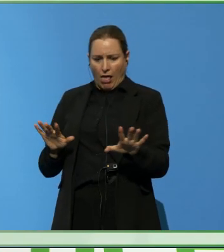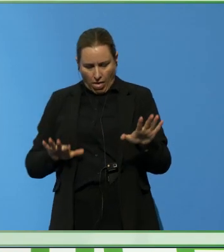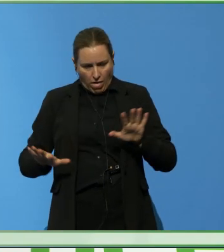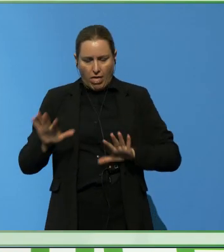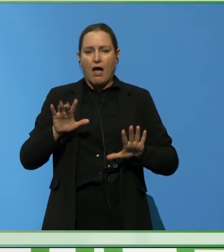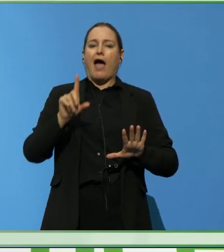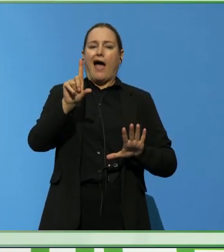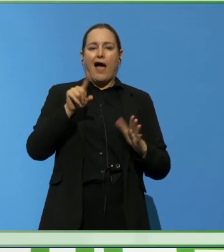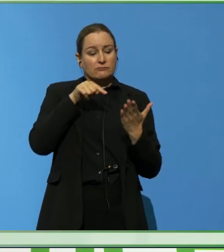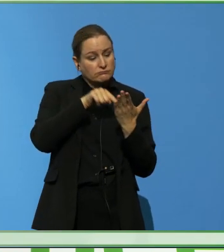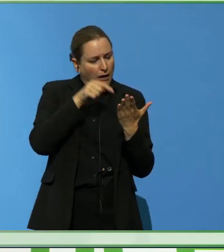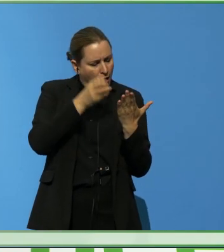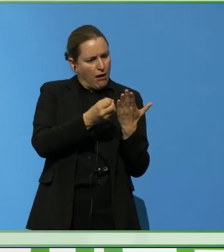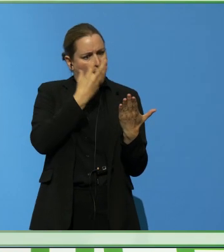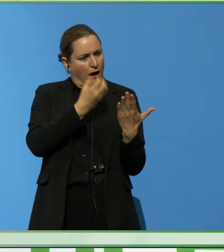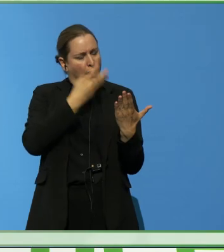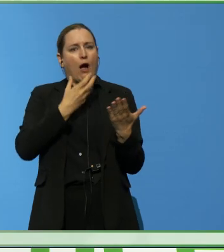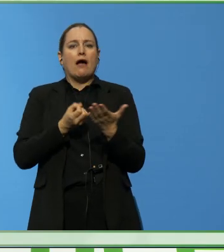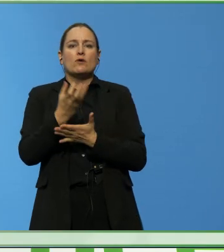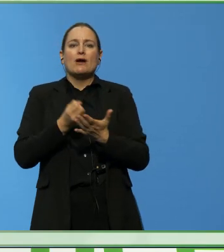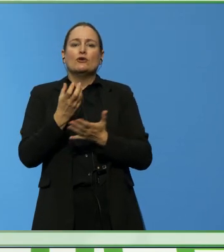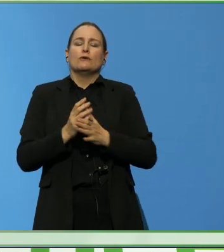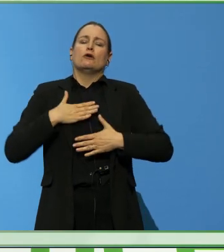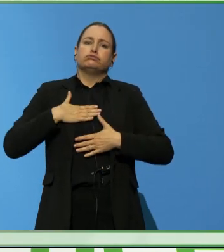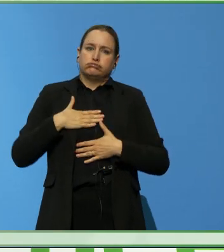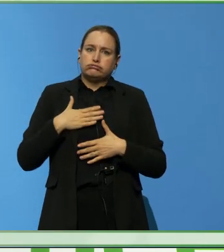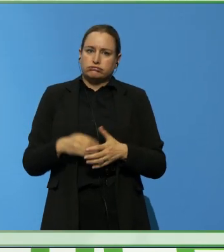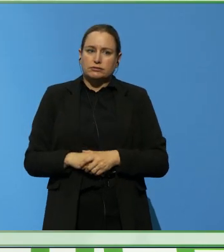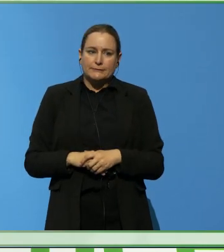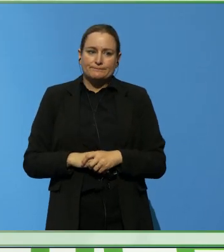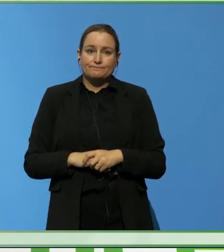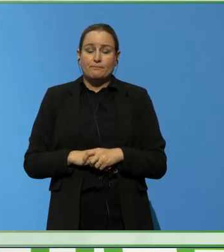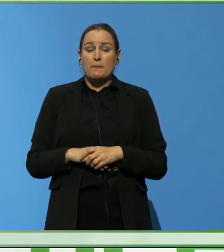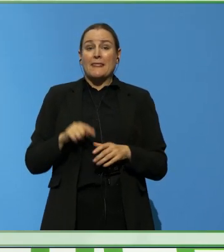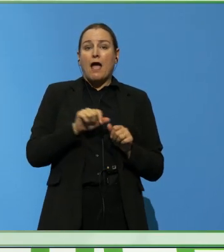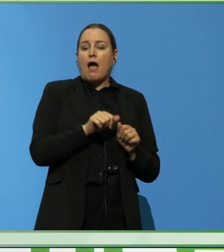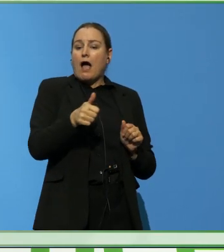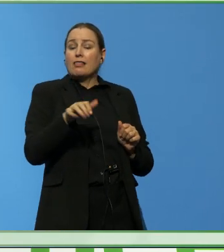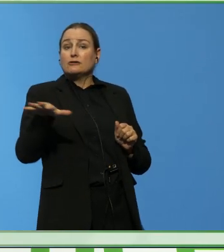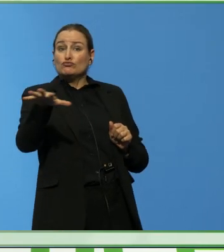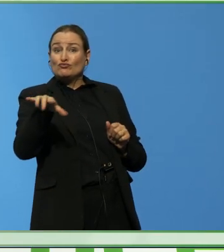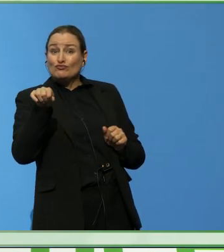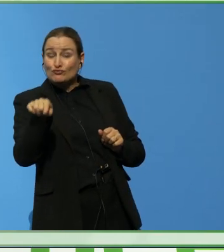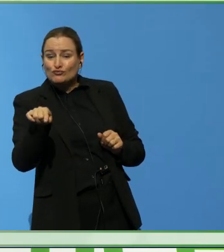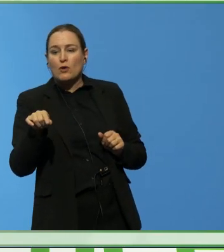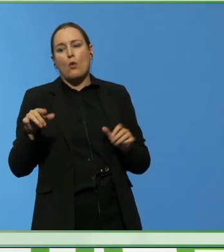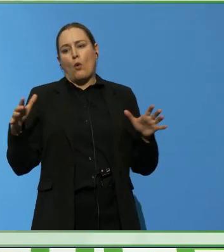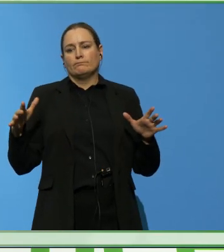In some countries, for example, in Papua New Guinea, the localization of OKI took place in partnership